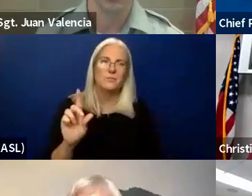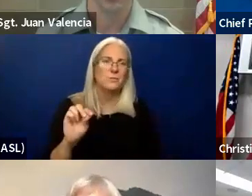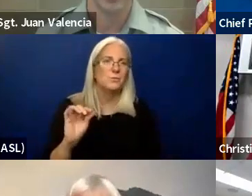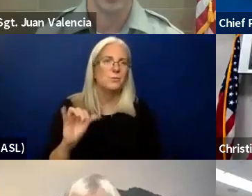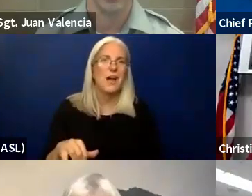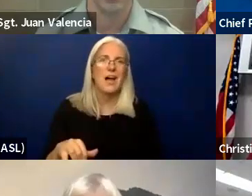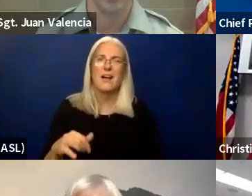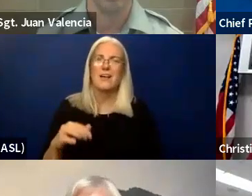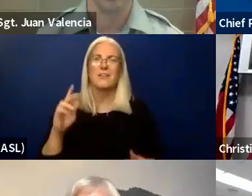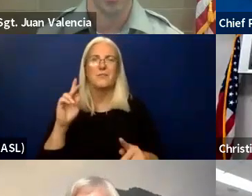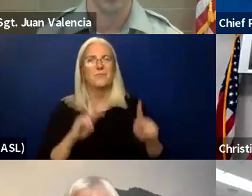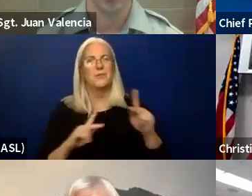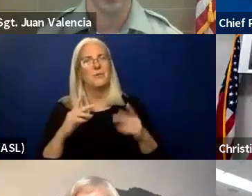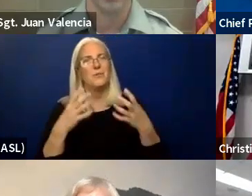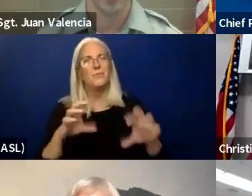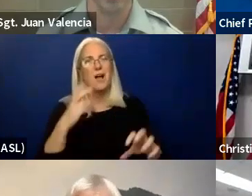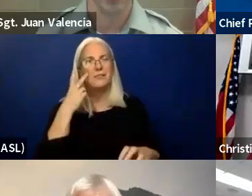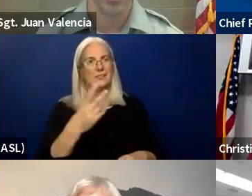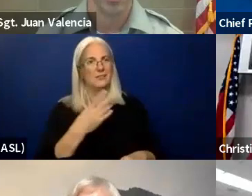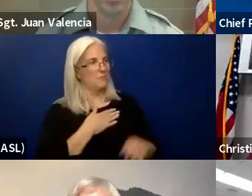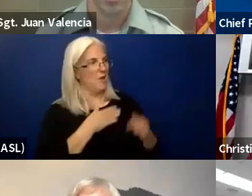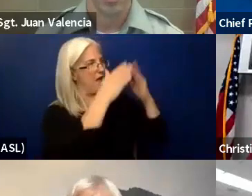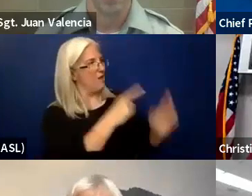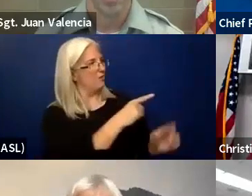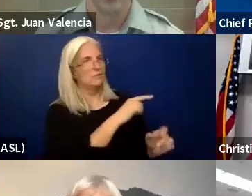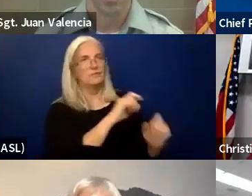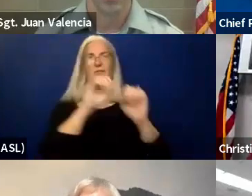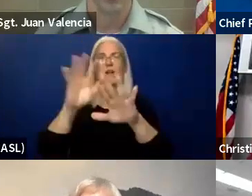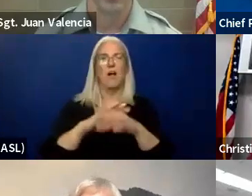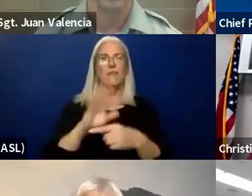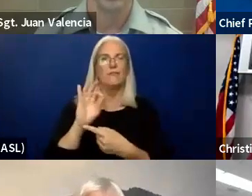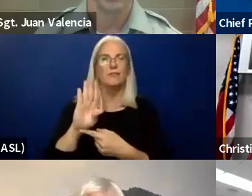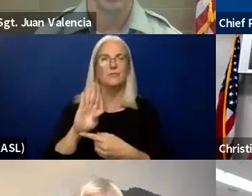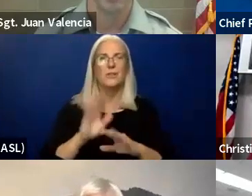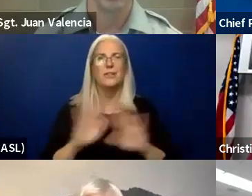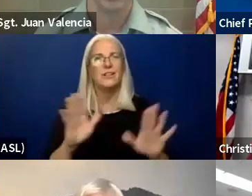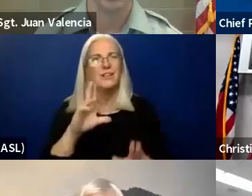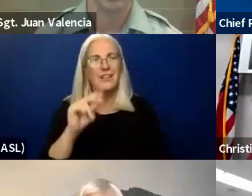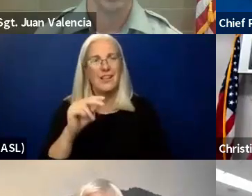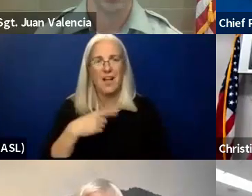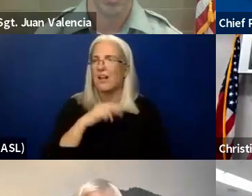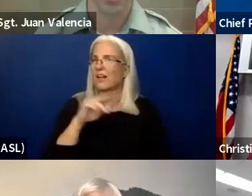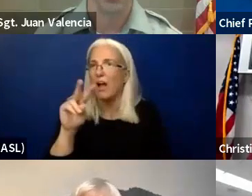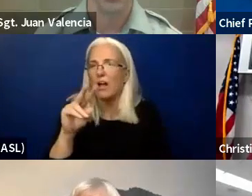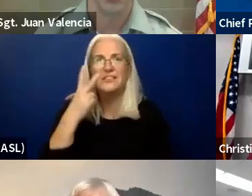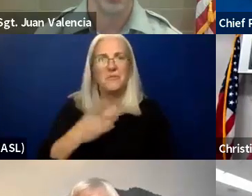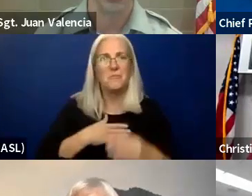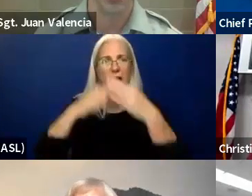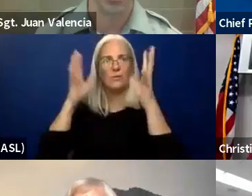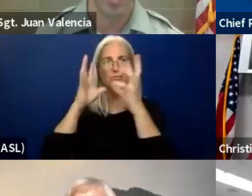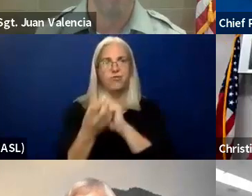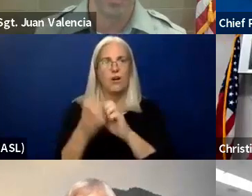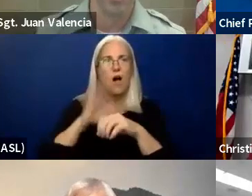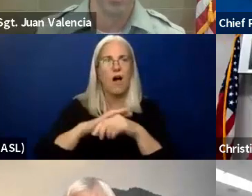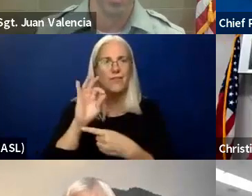on social media if they're not aware that it's been burned. And also it's going to limit the resources getting